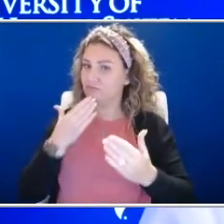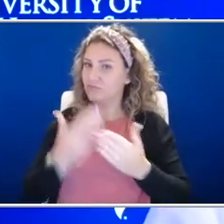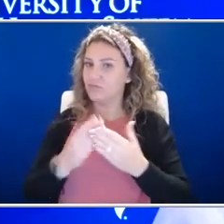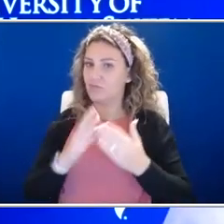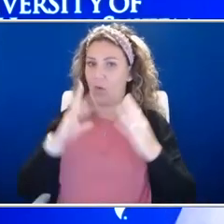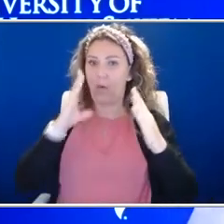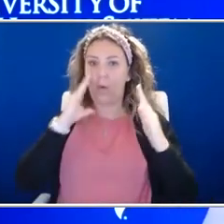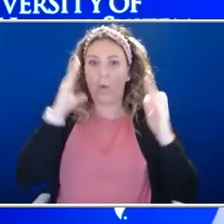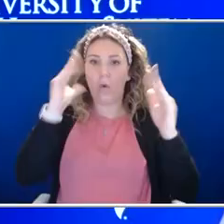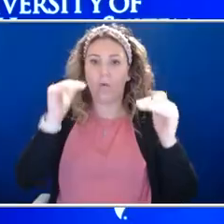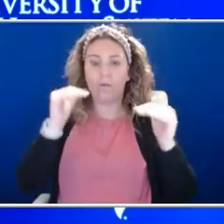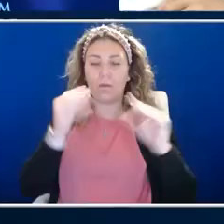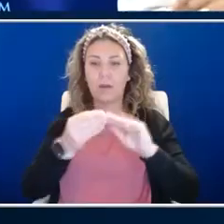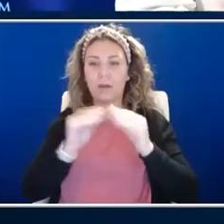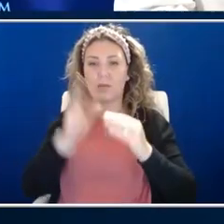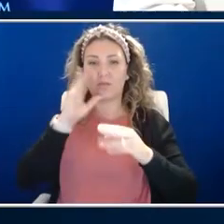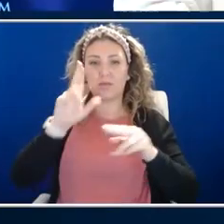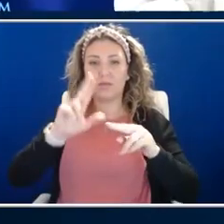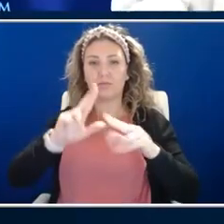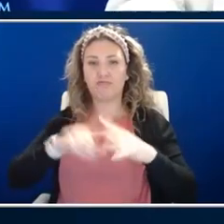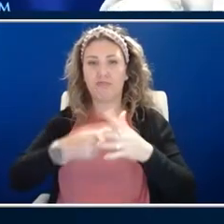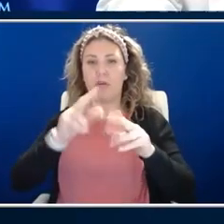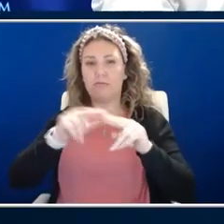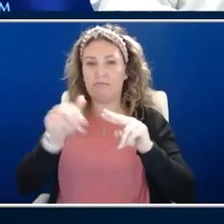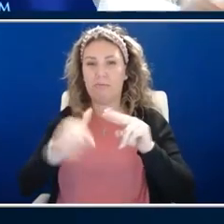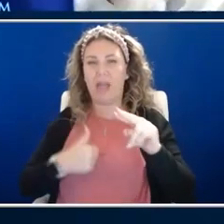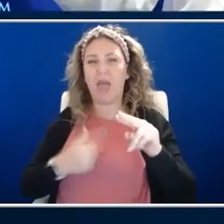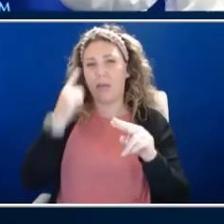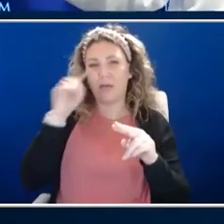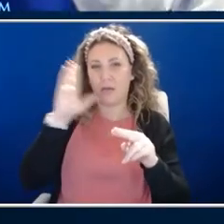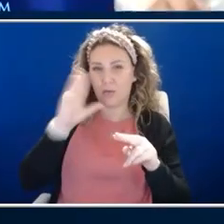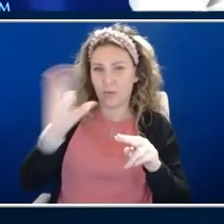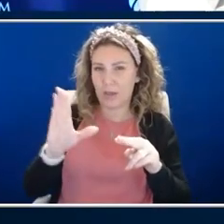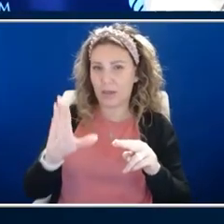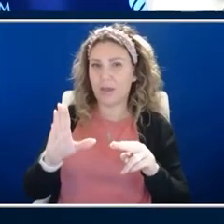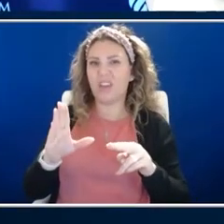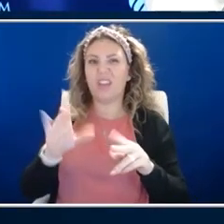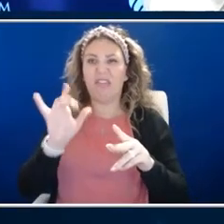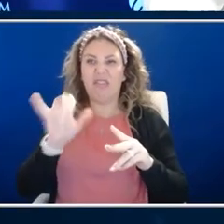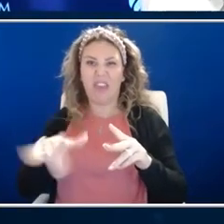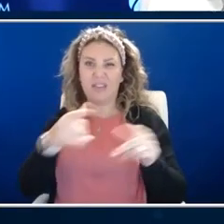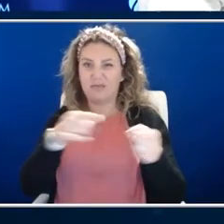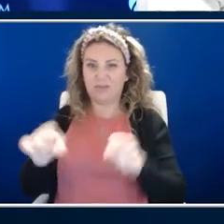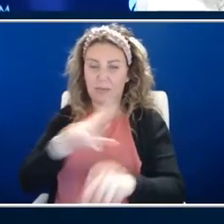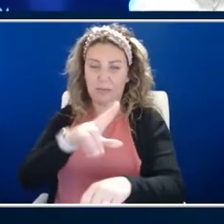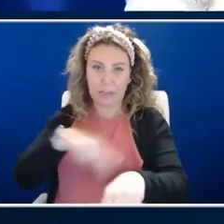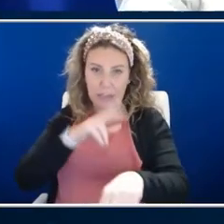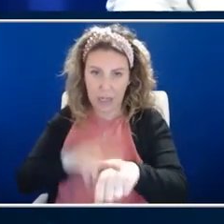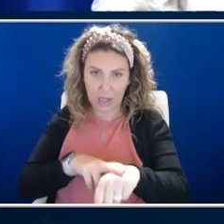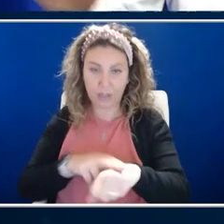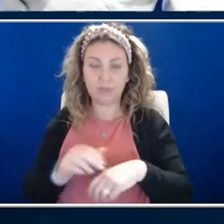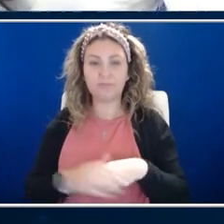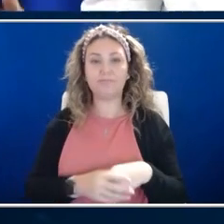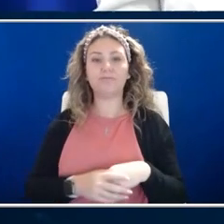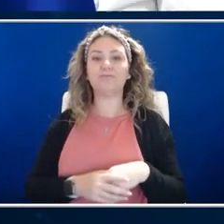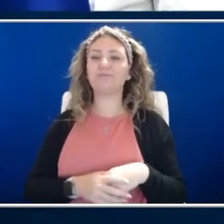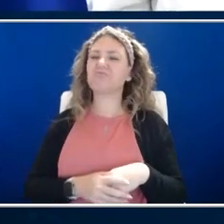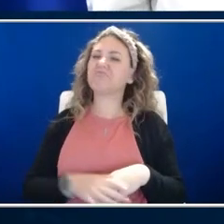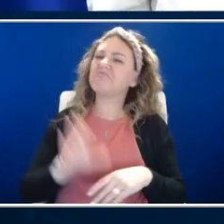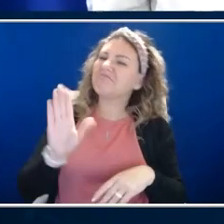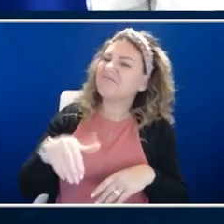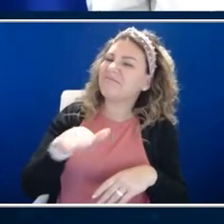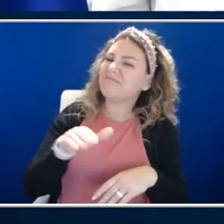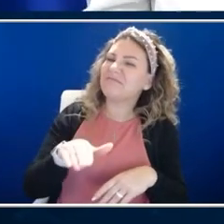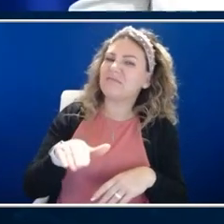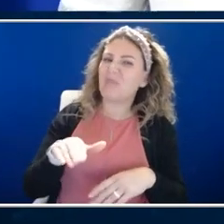to decrease as well. Yeah, I think they're going to go back down because we're seeing that trend nationally, mm-hmm. et cetera. And yeah. Okay, so Hawk, big news coming out of the